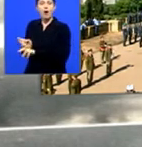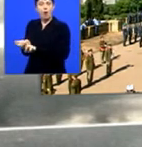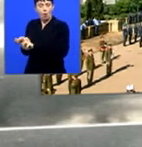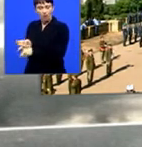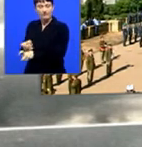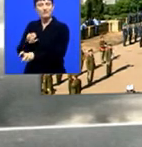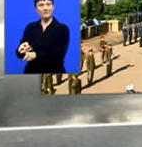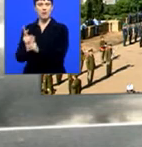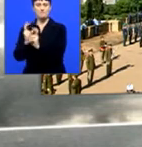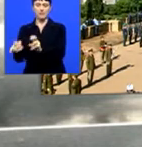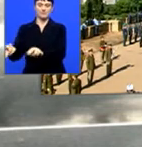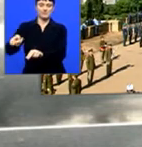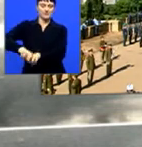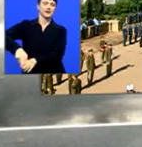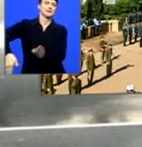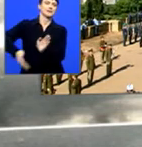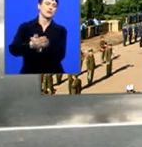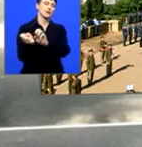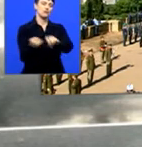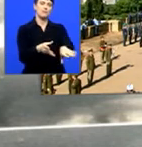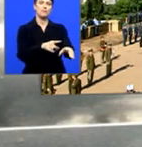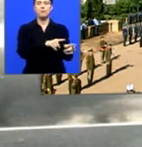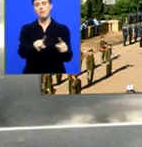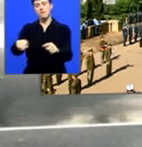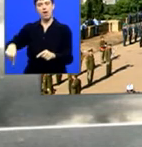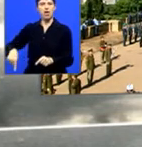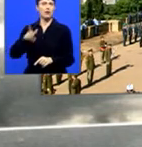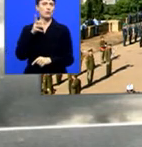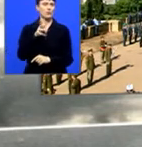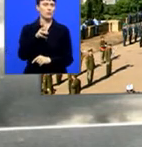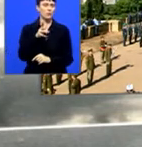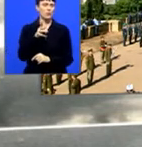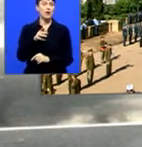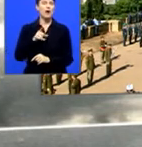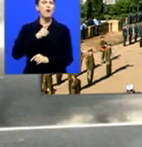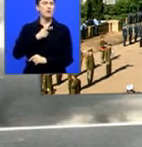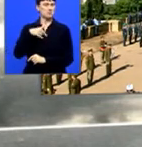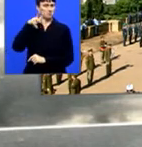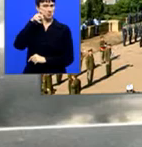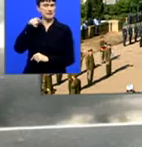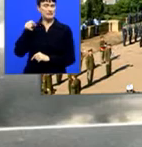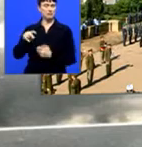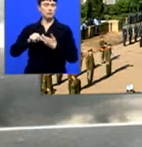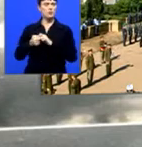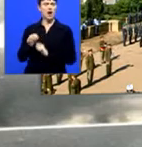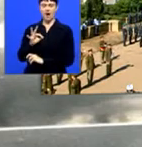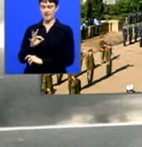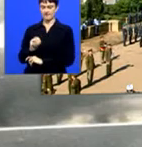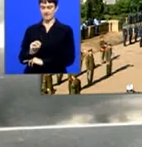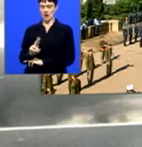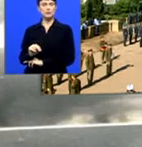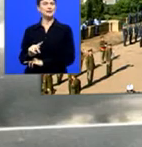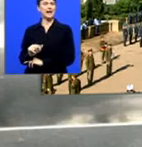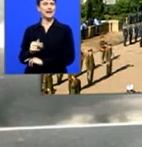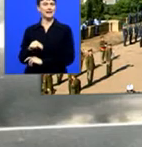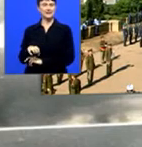be allowed, so you take the park and ride. And earlier, we'll see if there has been an update regarding the Fountains Valley Park and Ride, because there were issues there, but